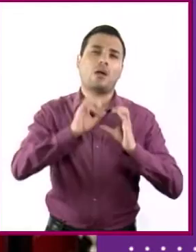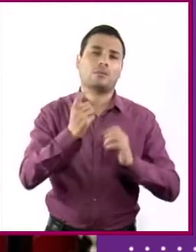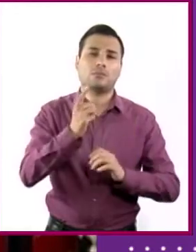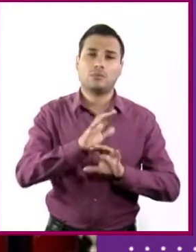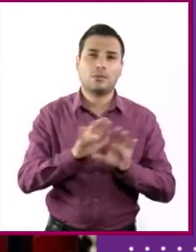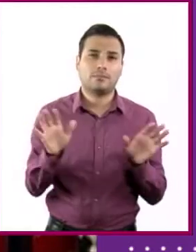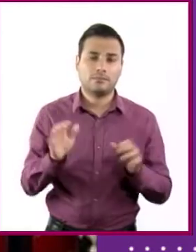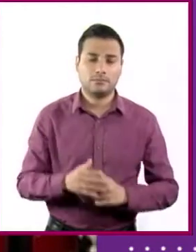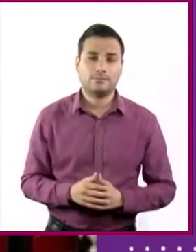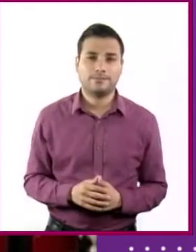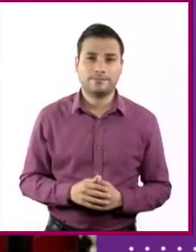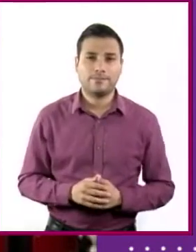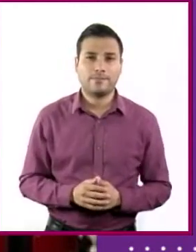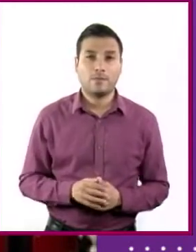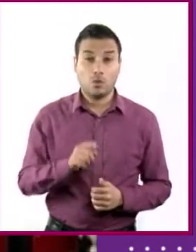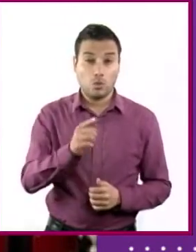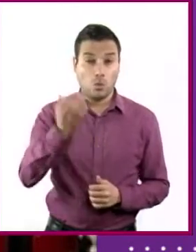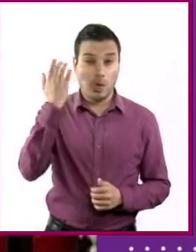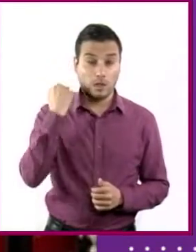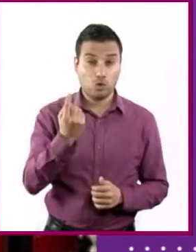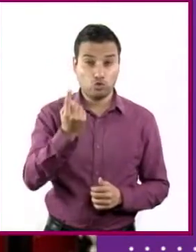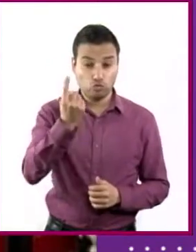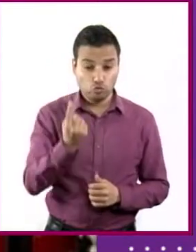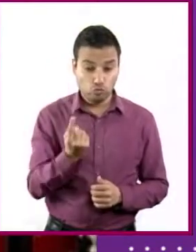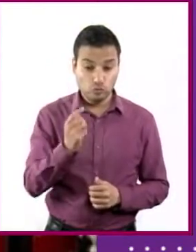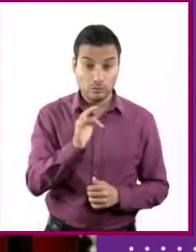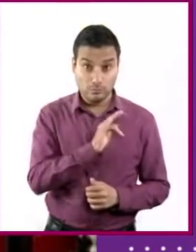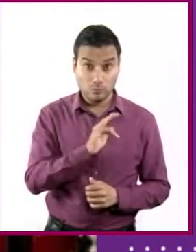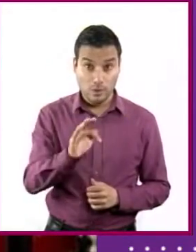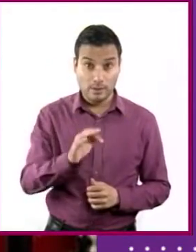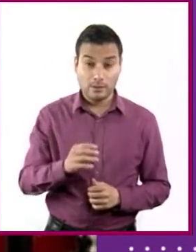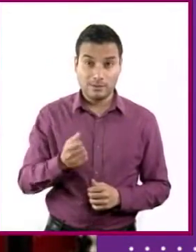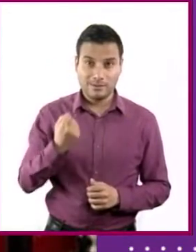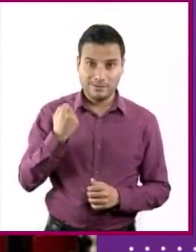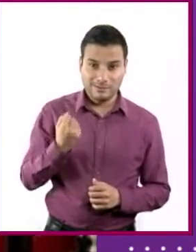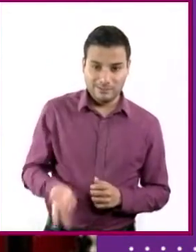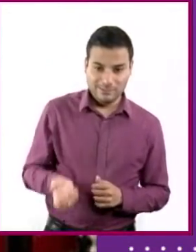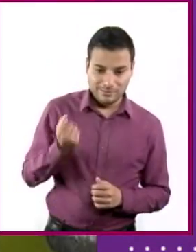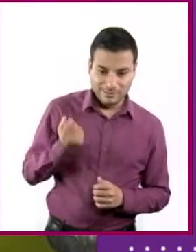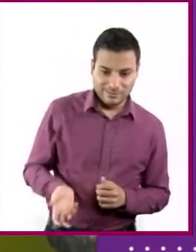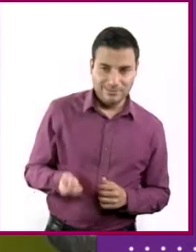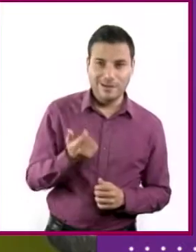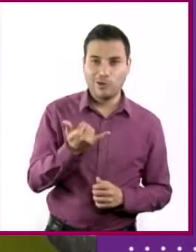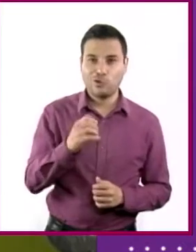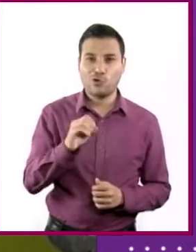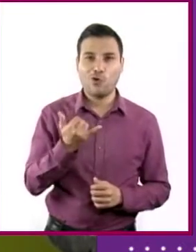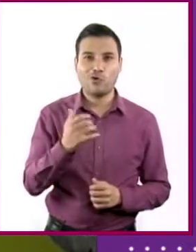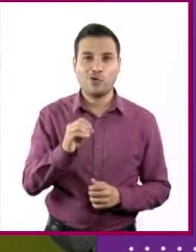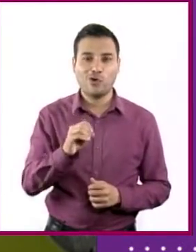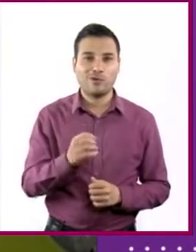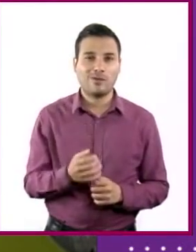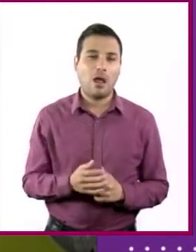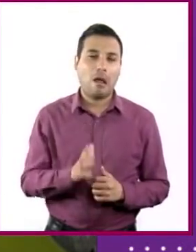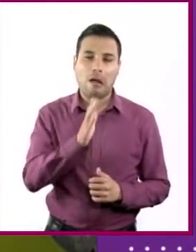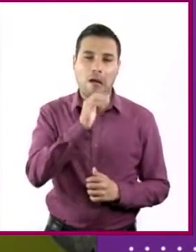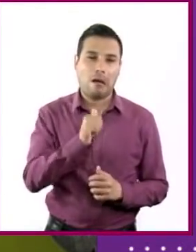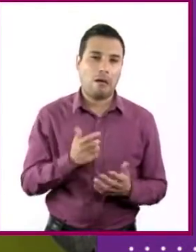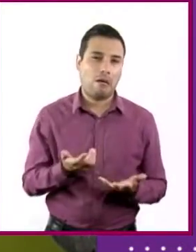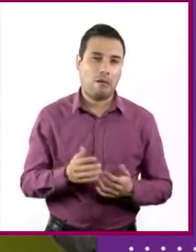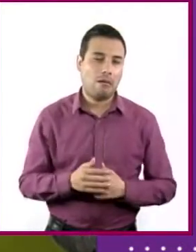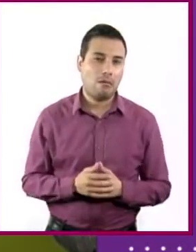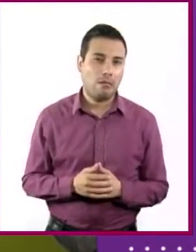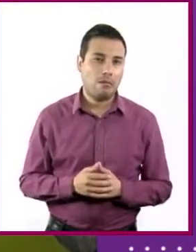instrument. When you were a child, could you play the yo-yo or the top? No, I couldn't.